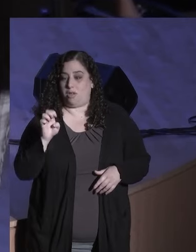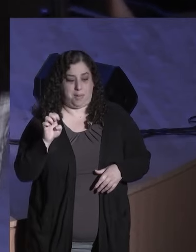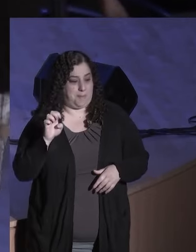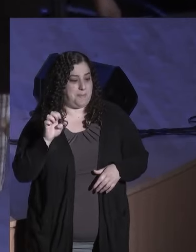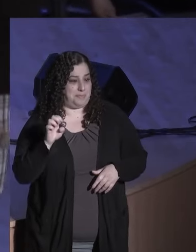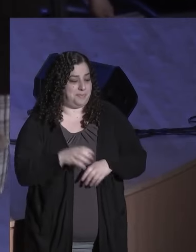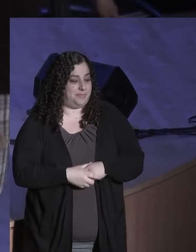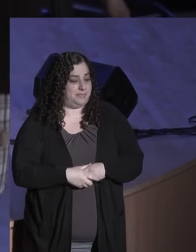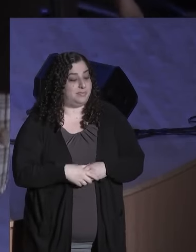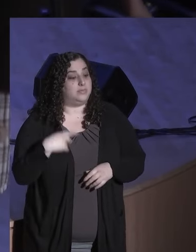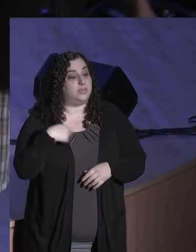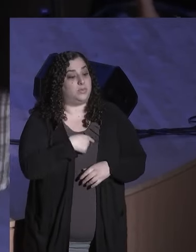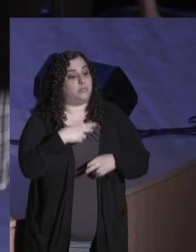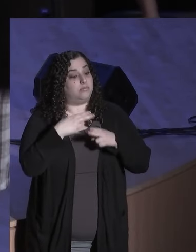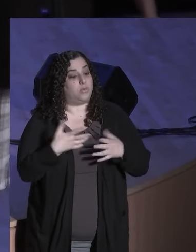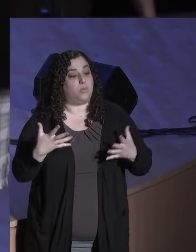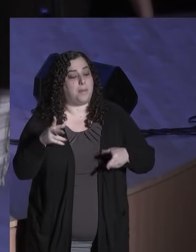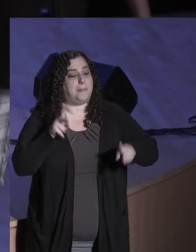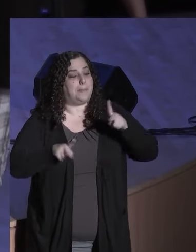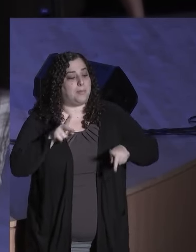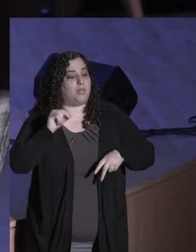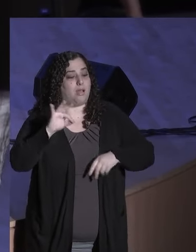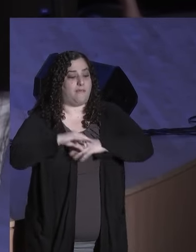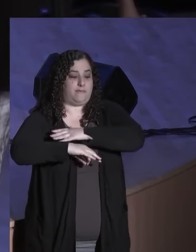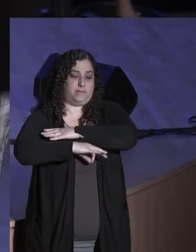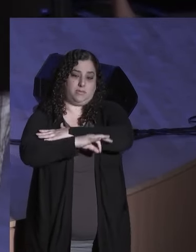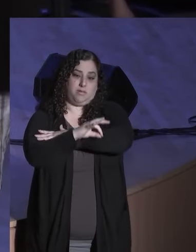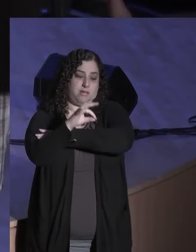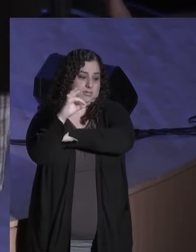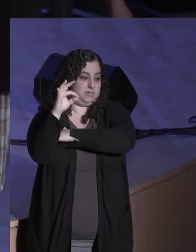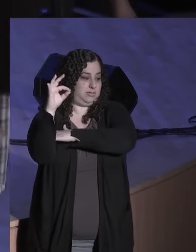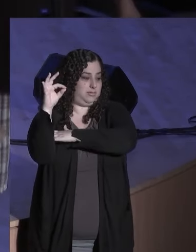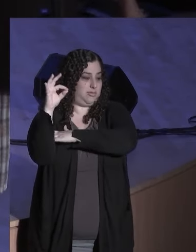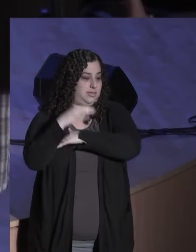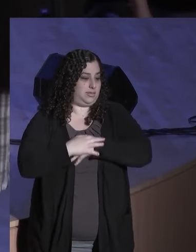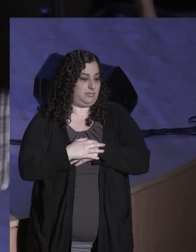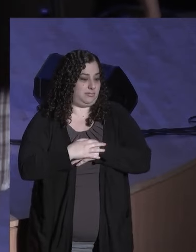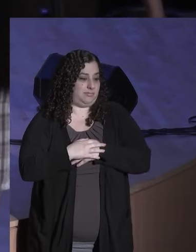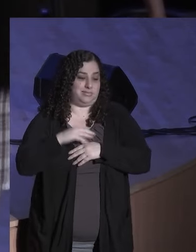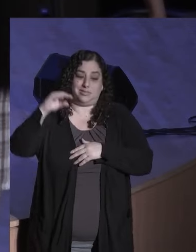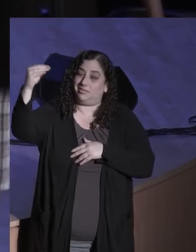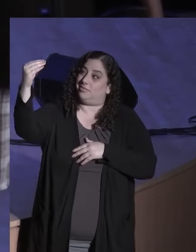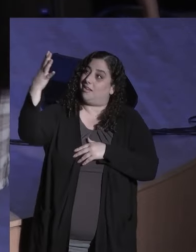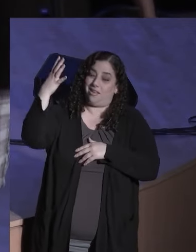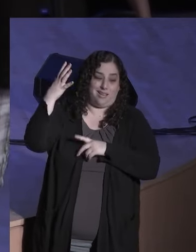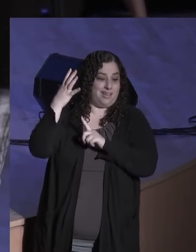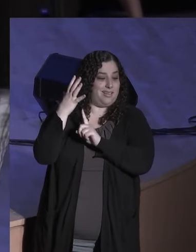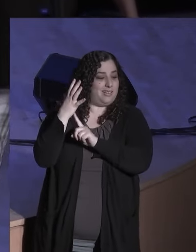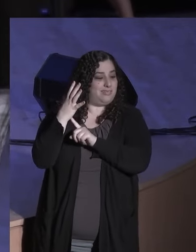Dawn. So the sun greets us on Turtle Island for the rest of Turtle Island. It is an